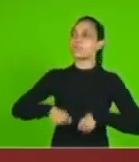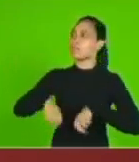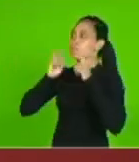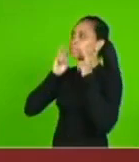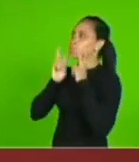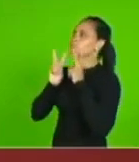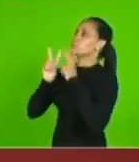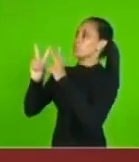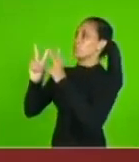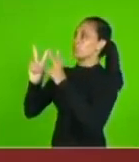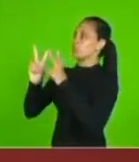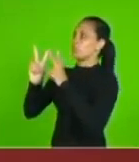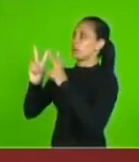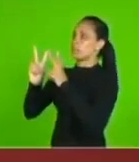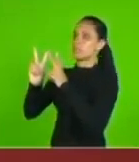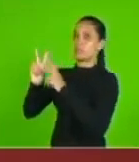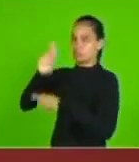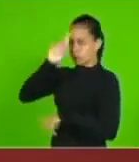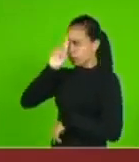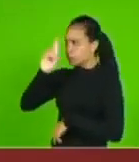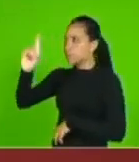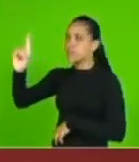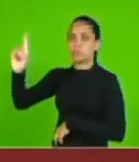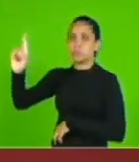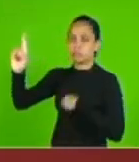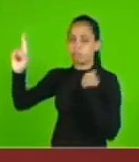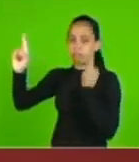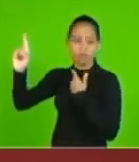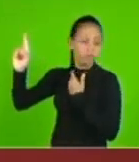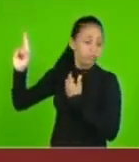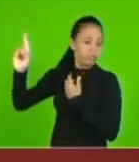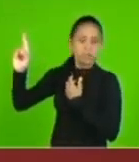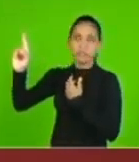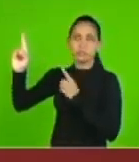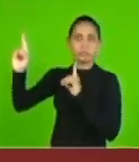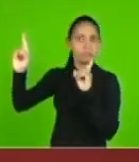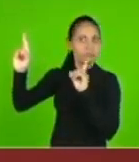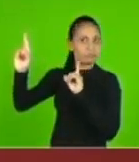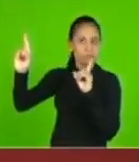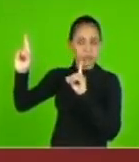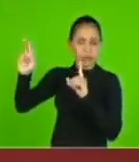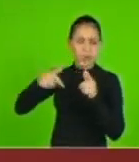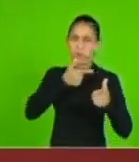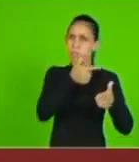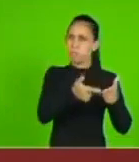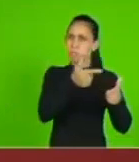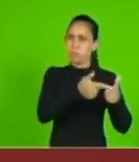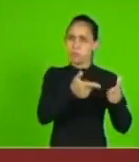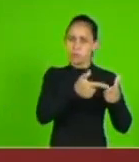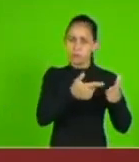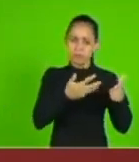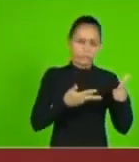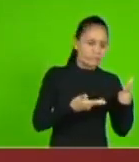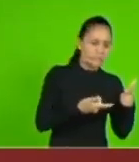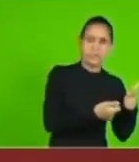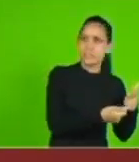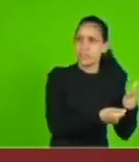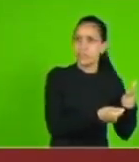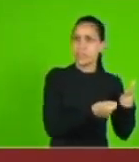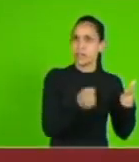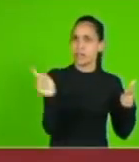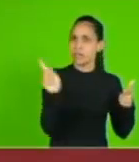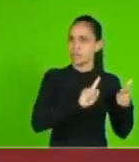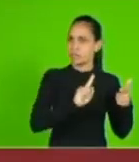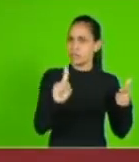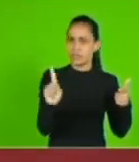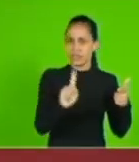only towards God. We cannot look to our sides. We cannot look to the difficulties that we